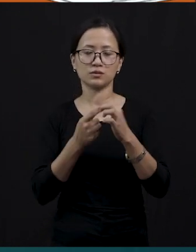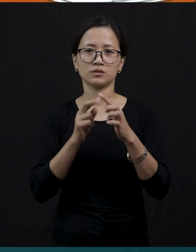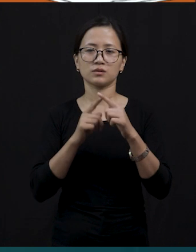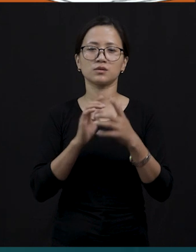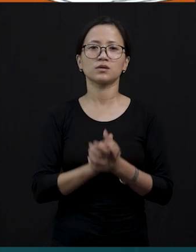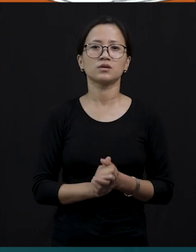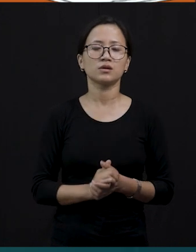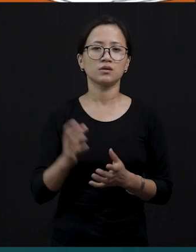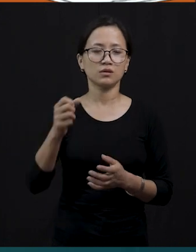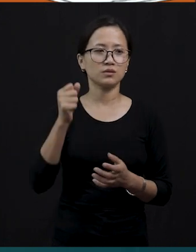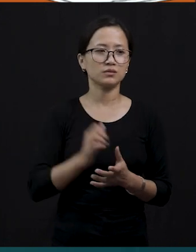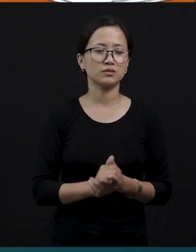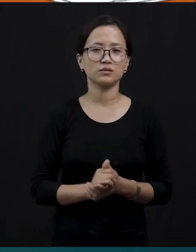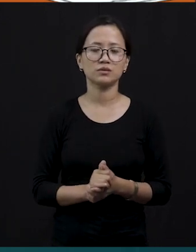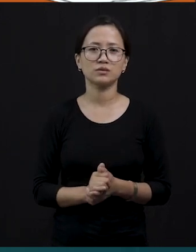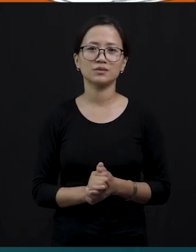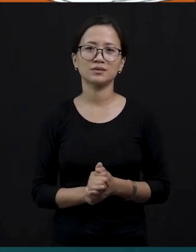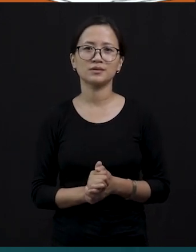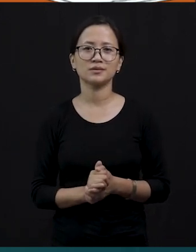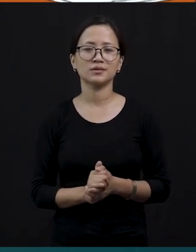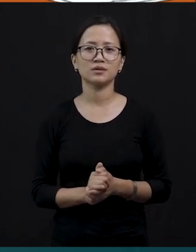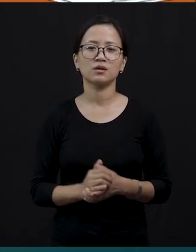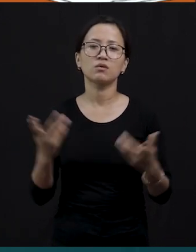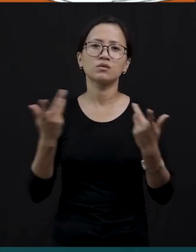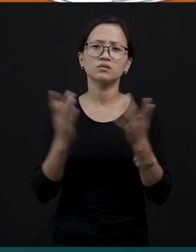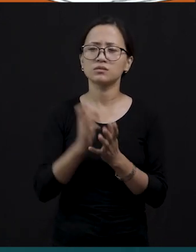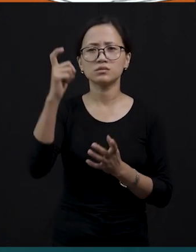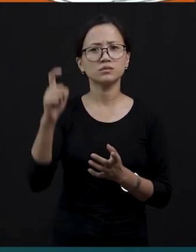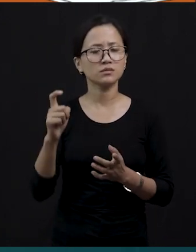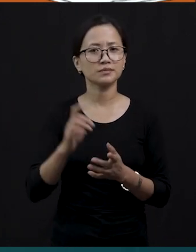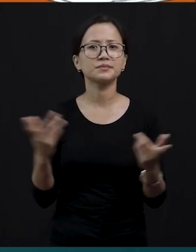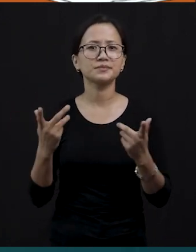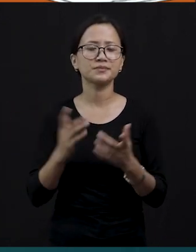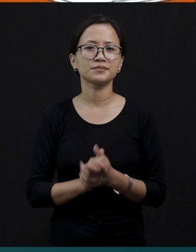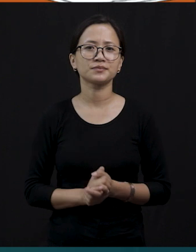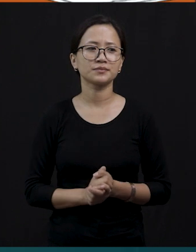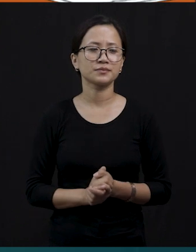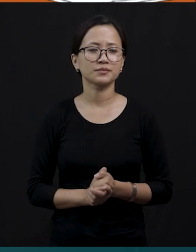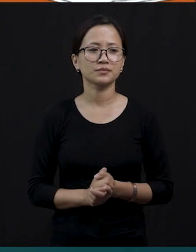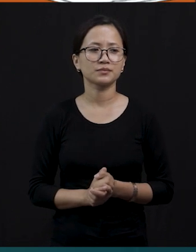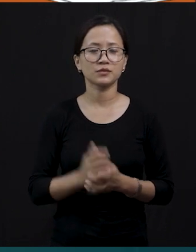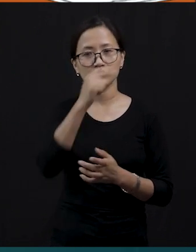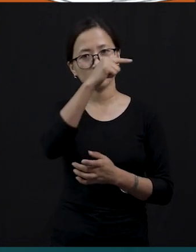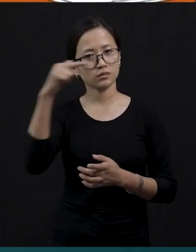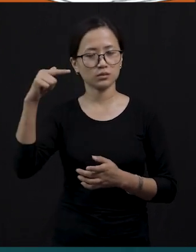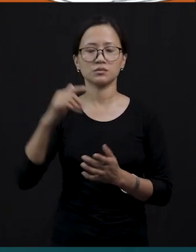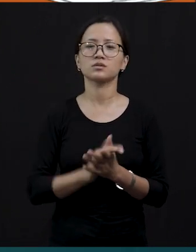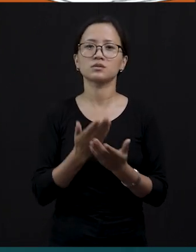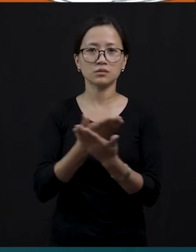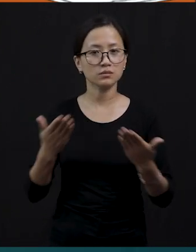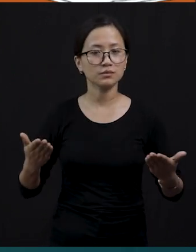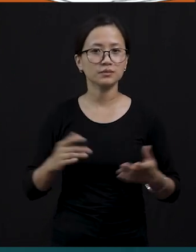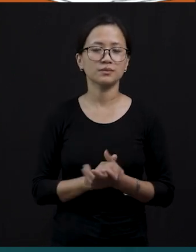then adults, what you need to do, students? What you need to do? Let's see here. We need to subtract them,